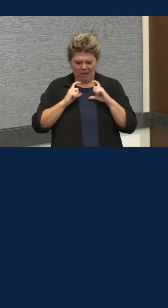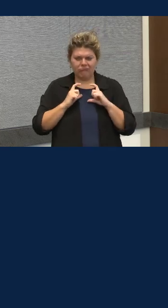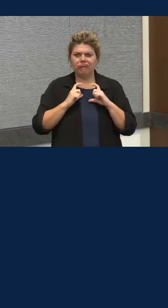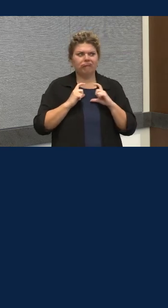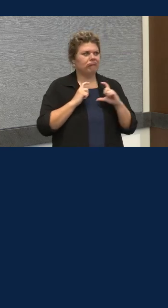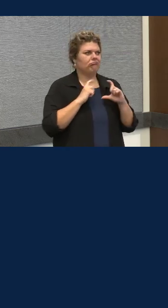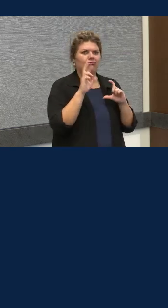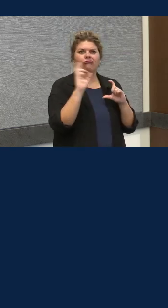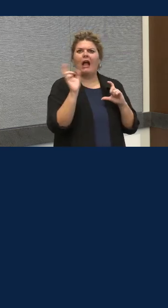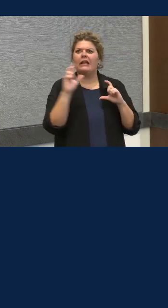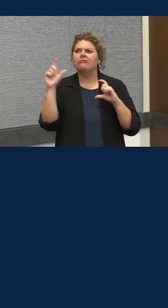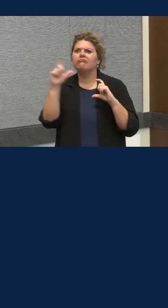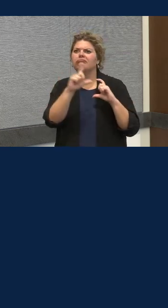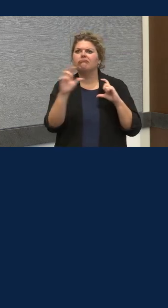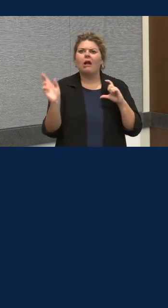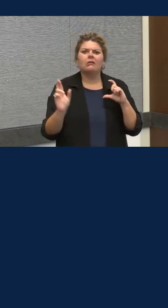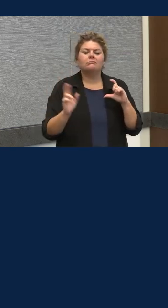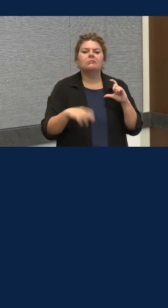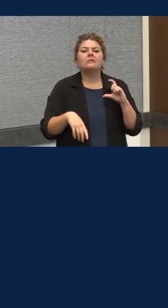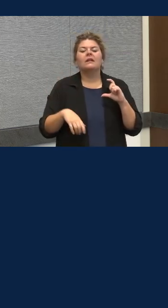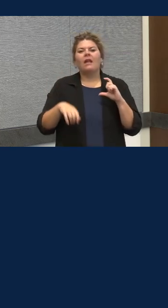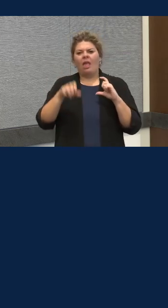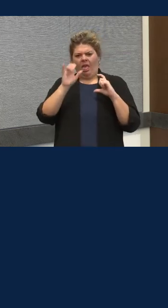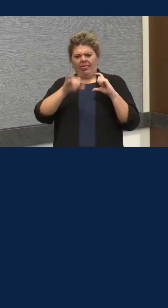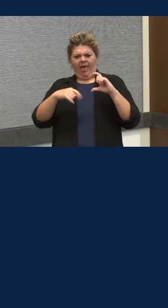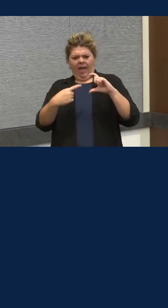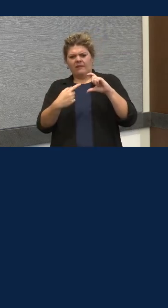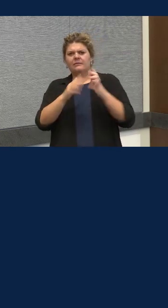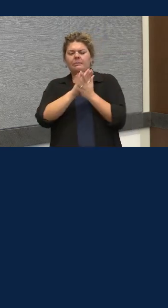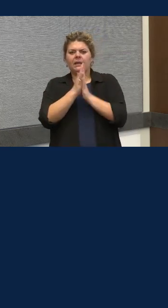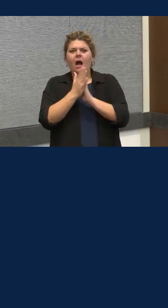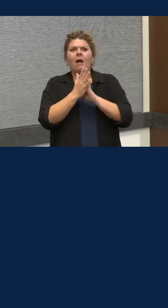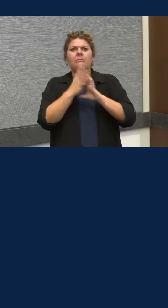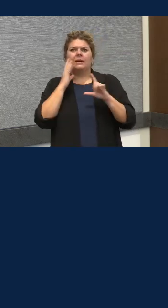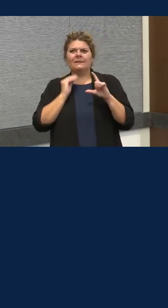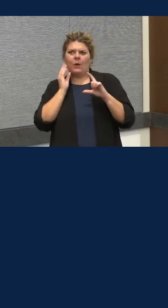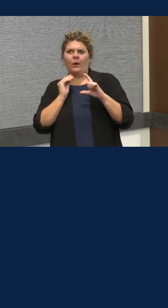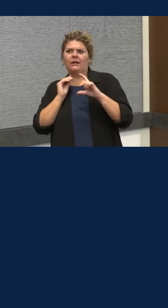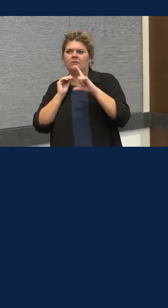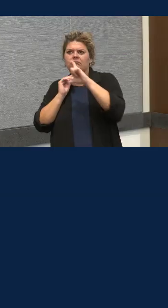It does become a way of experiencing